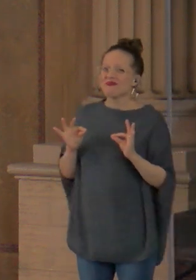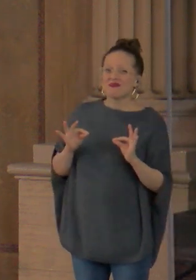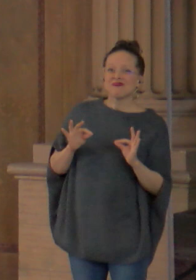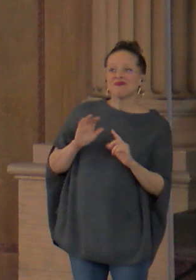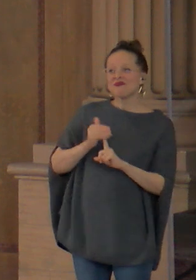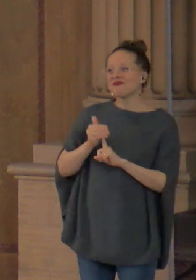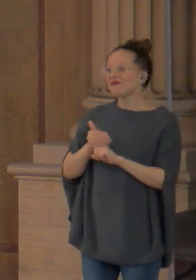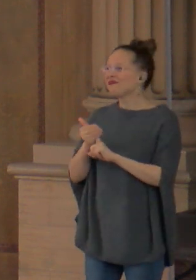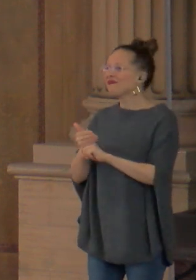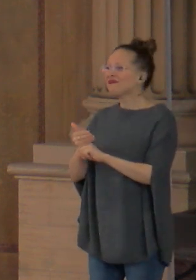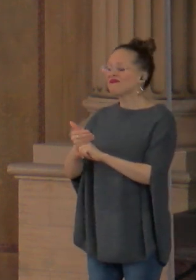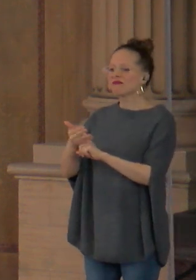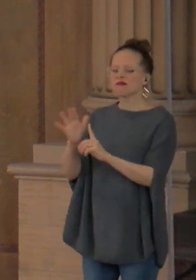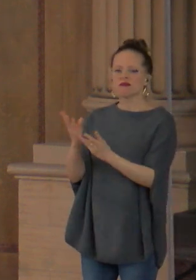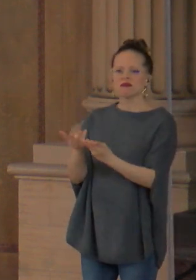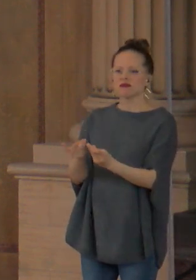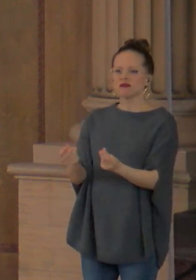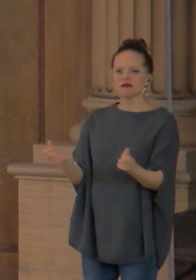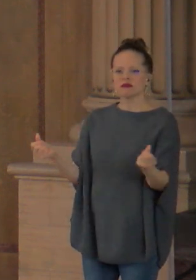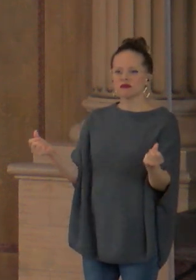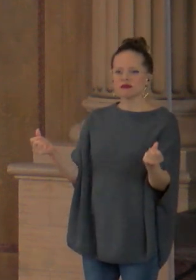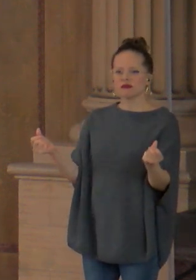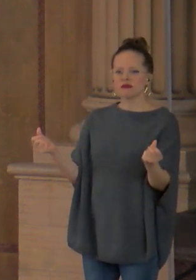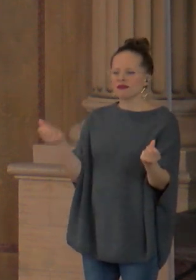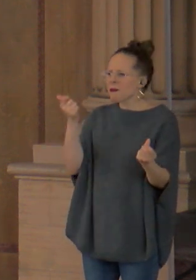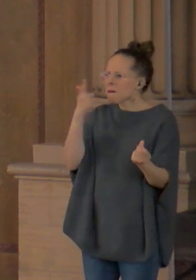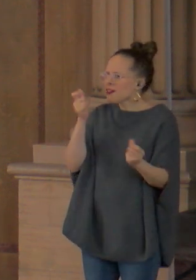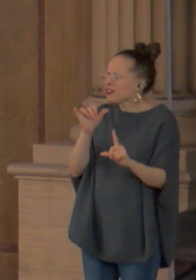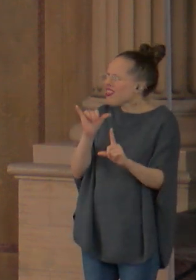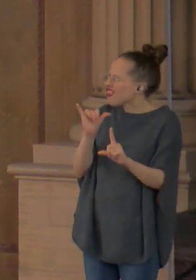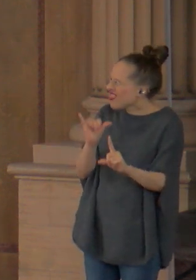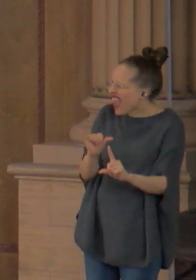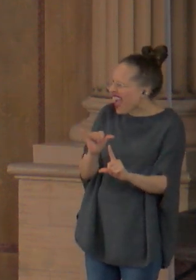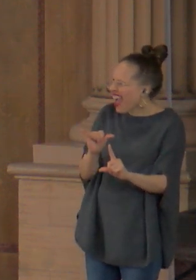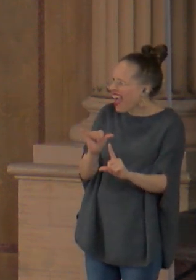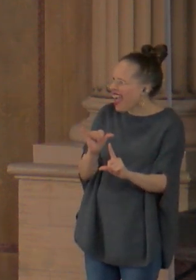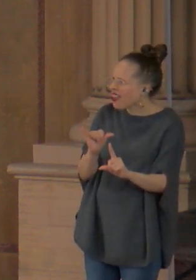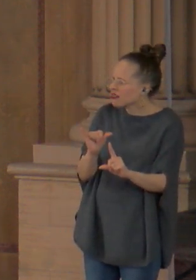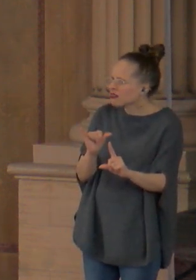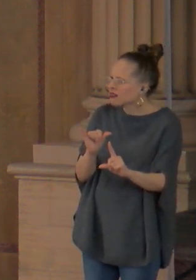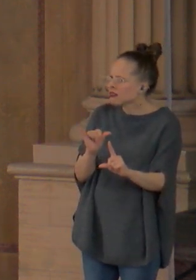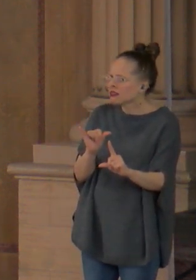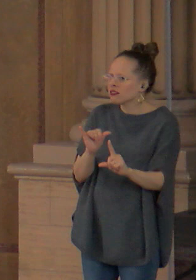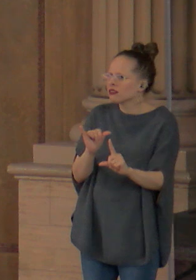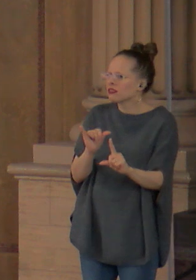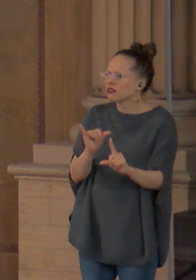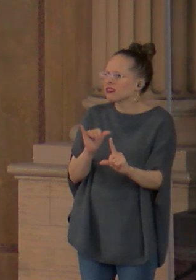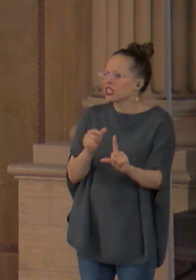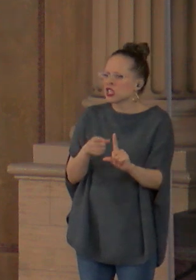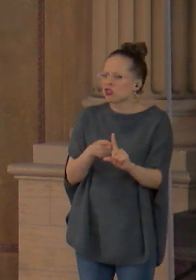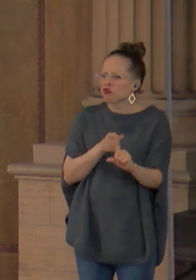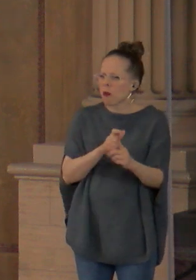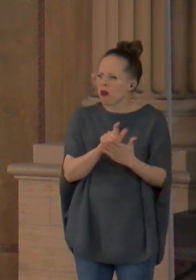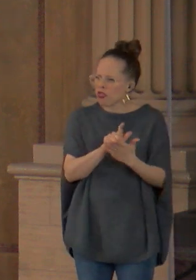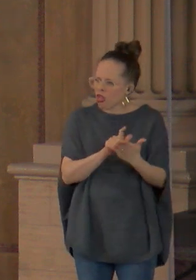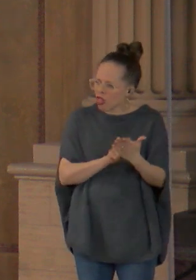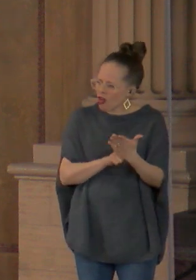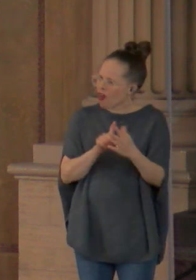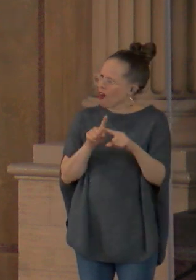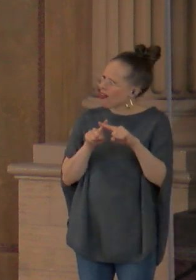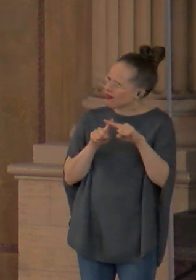We're all freed, we're freed from all of that because that all corresponds to present day Jerusalem. It all comes from that law-based thinking.